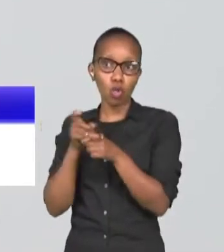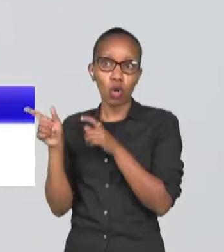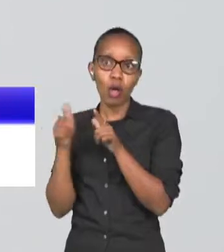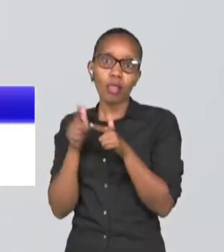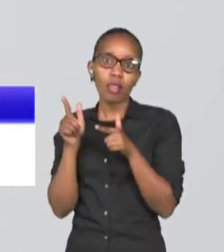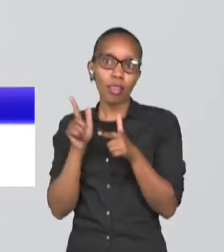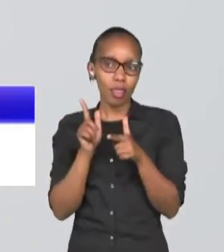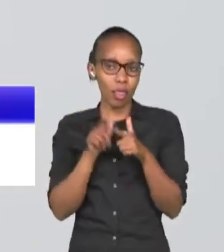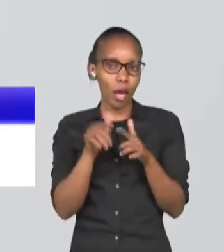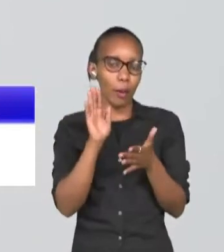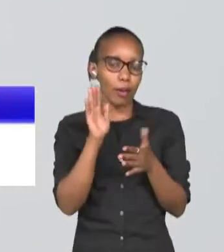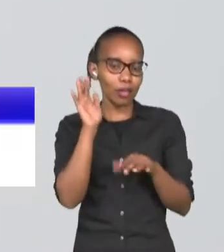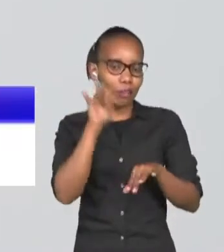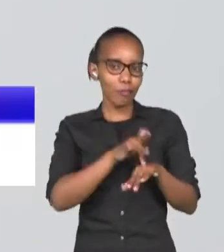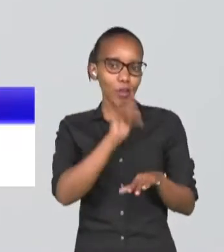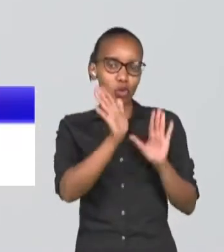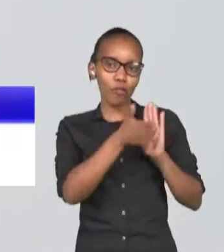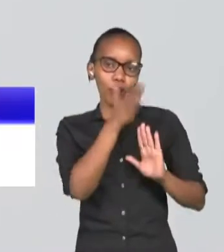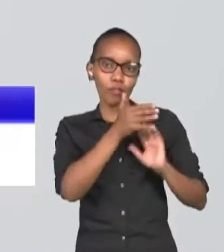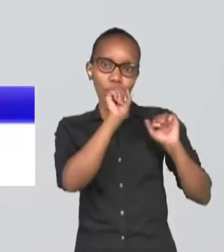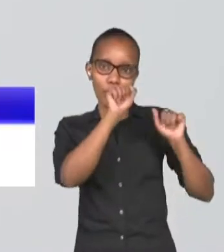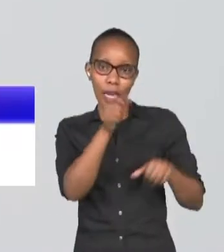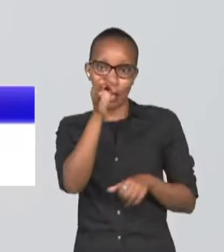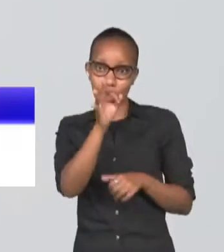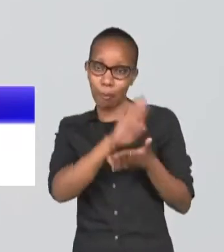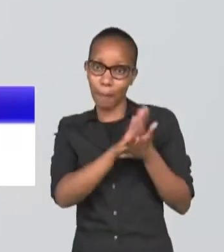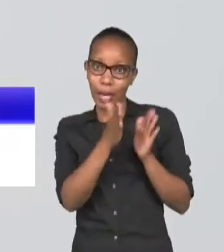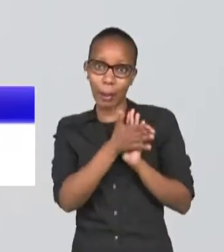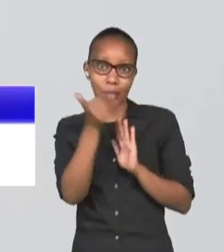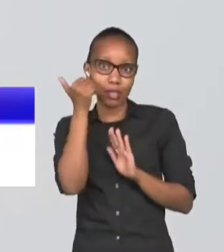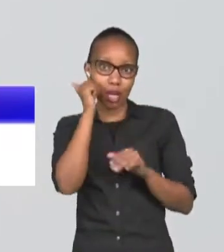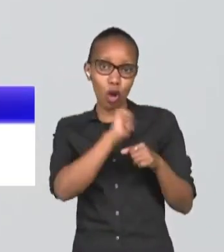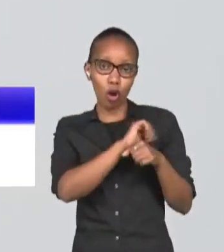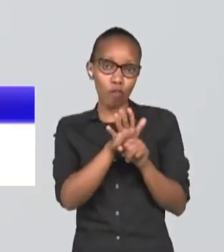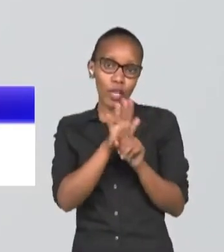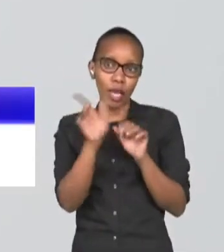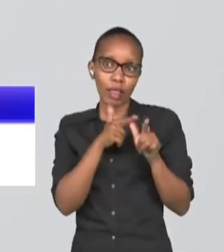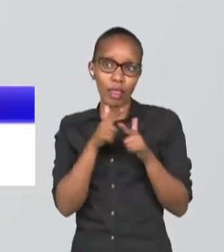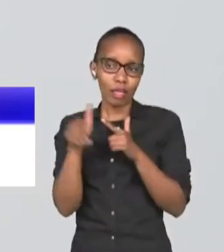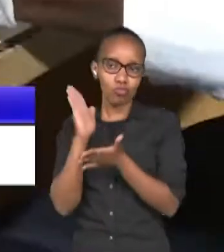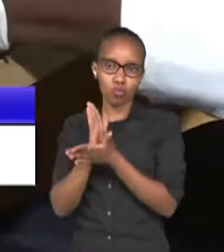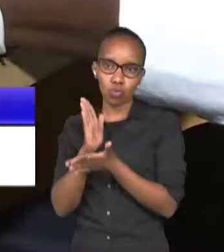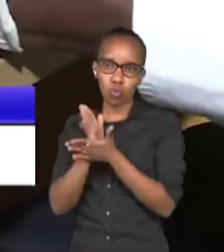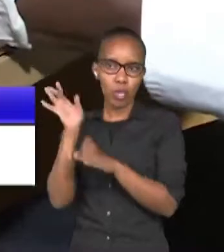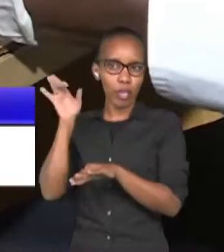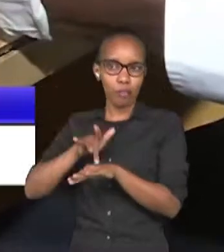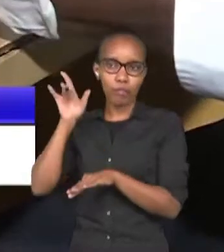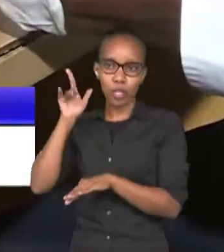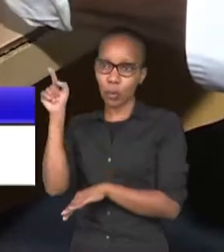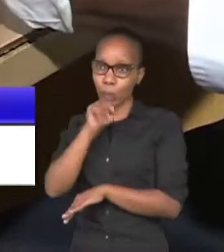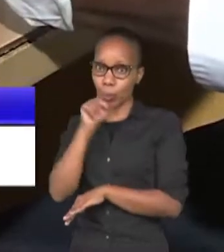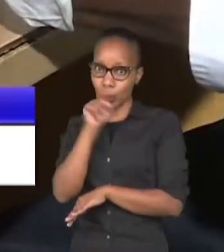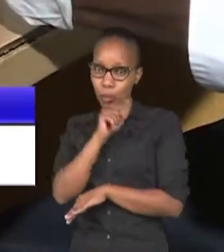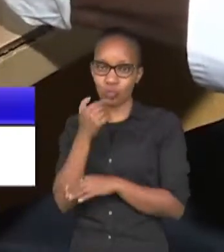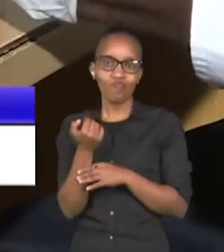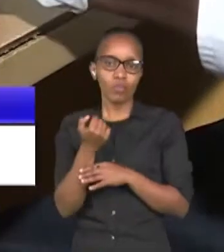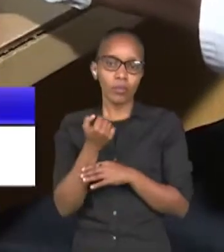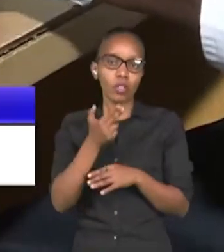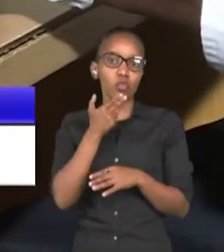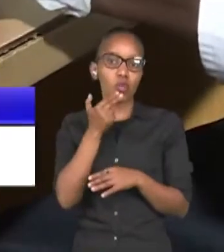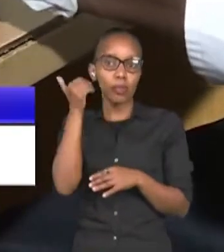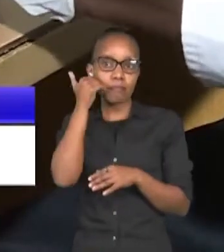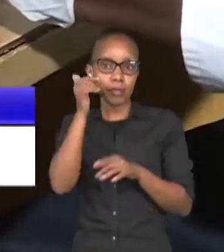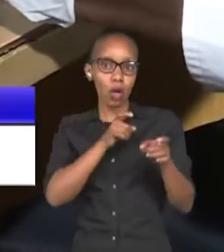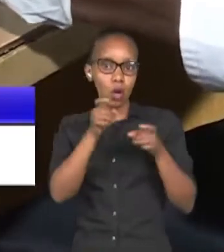getting infections. So if you get COVID, you find that you're getting a severe infection. Keeping diabetes under control is among the